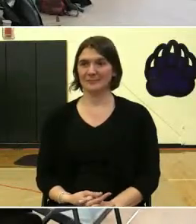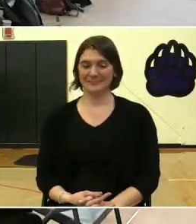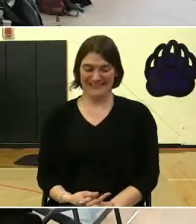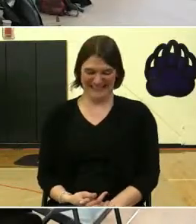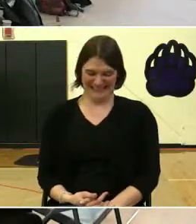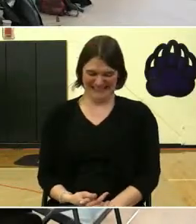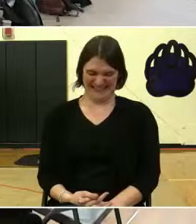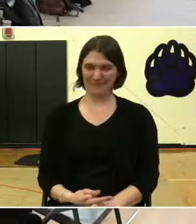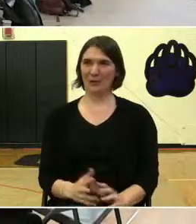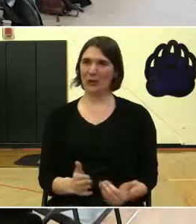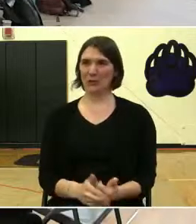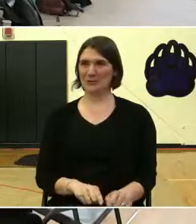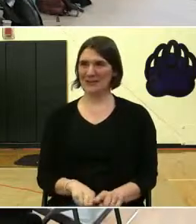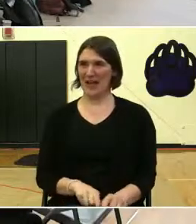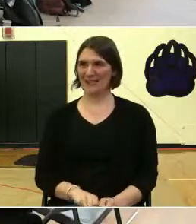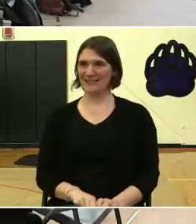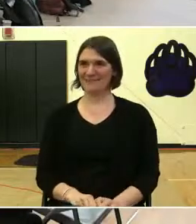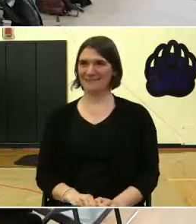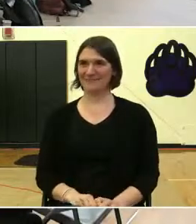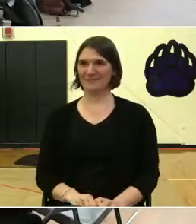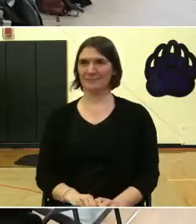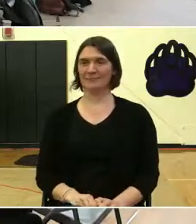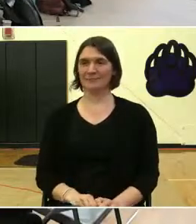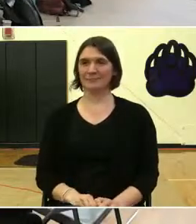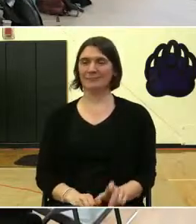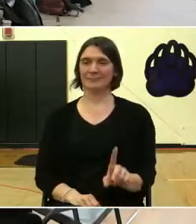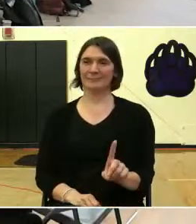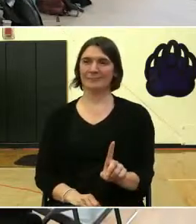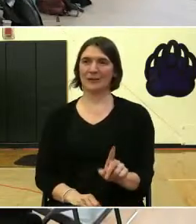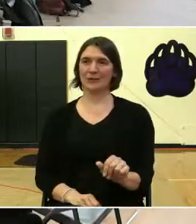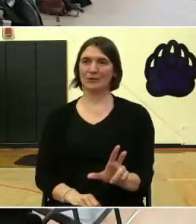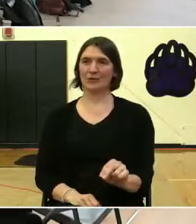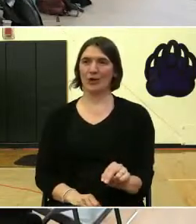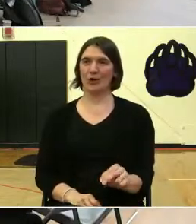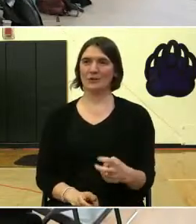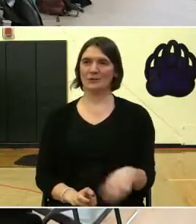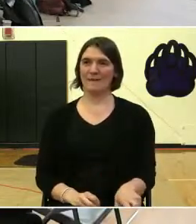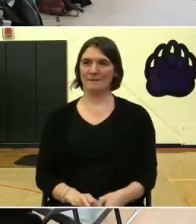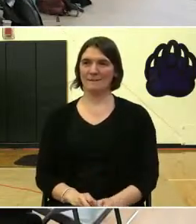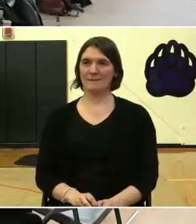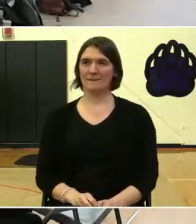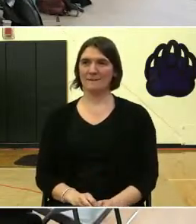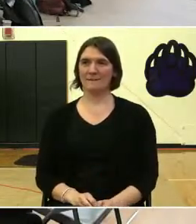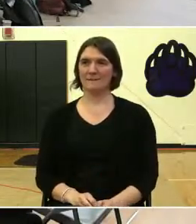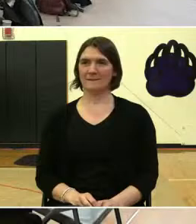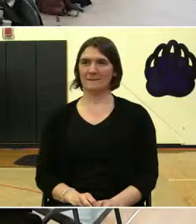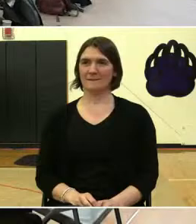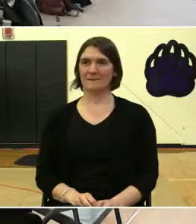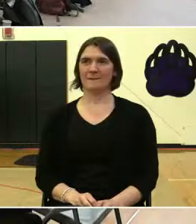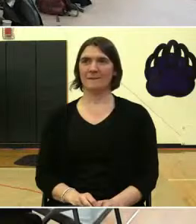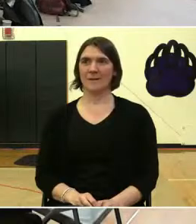this he's adding 70,000 to budget with this and so we need to rework